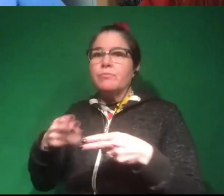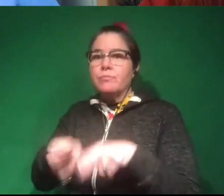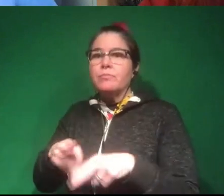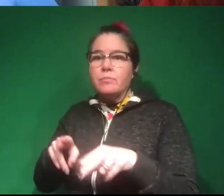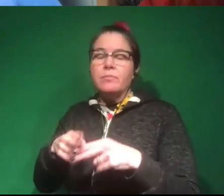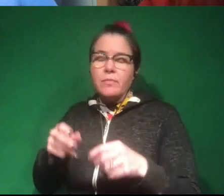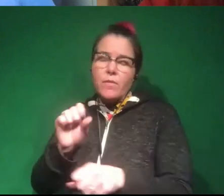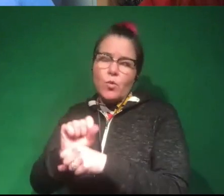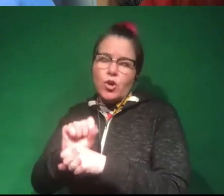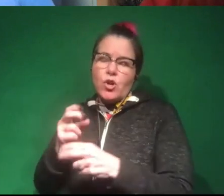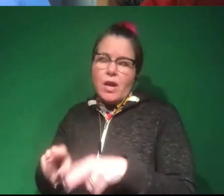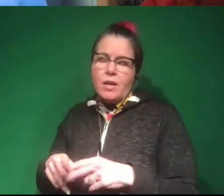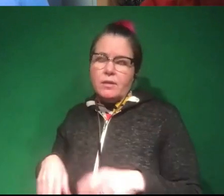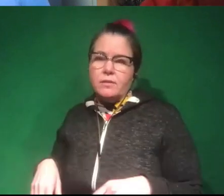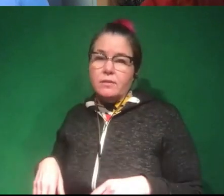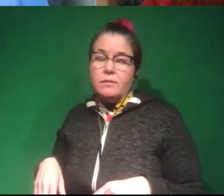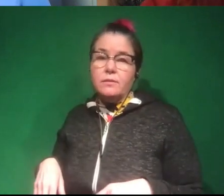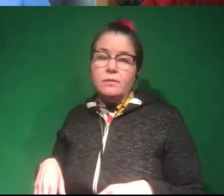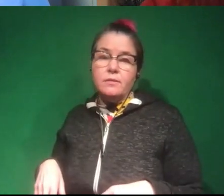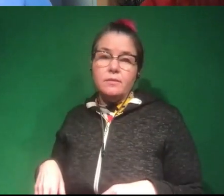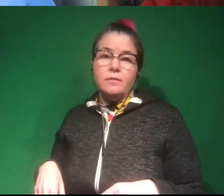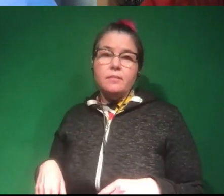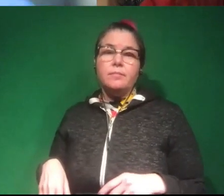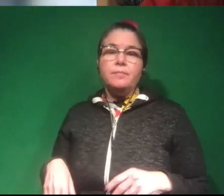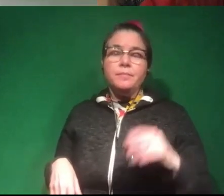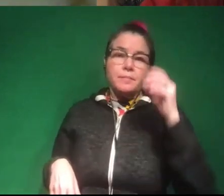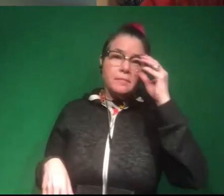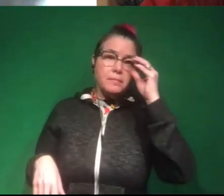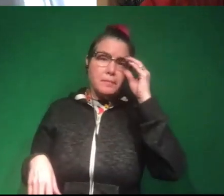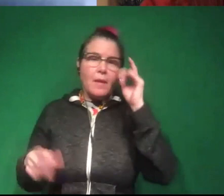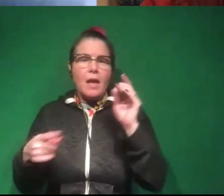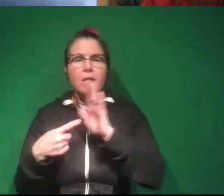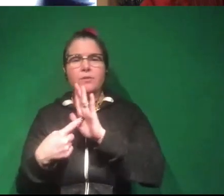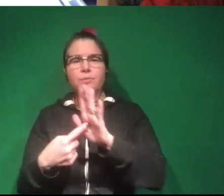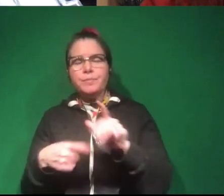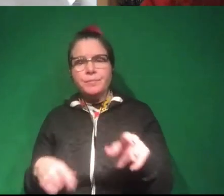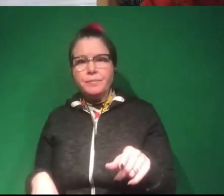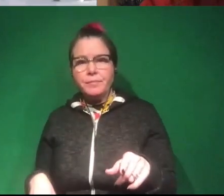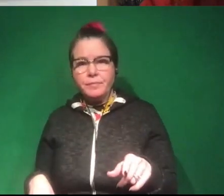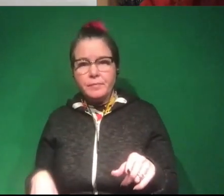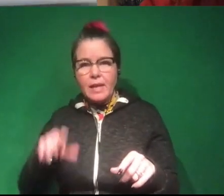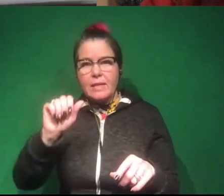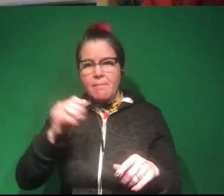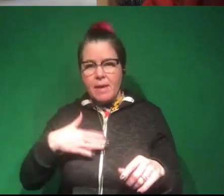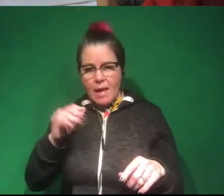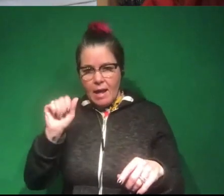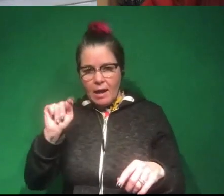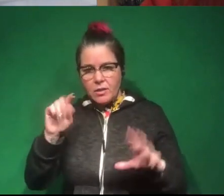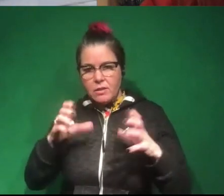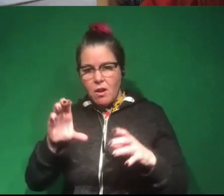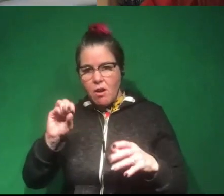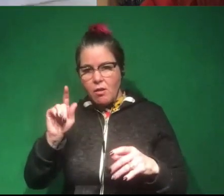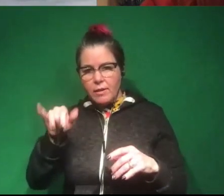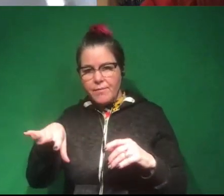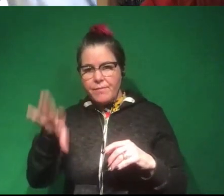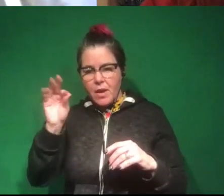eggs. Whoa. And that's, I can, I'll do a little camera here of, this is an ant colony that we found. We